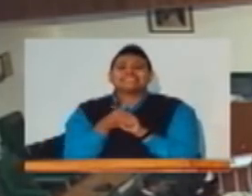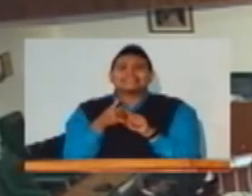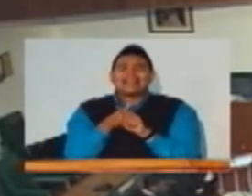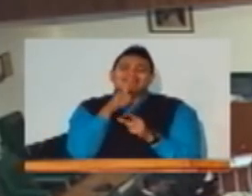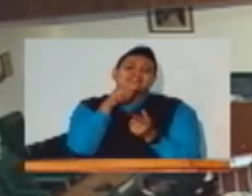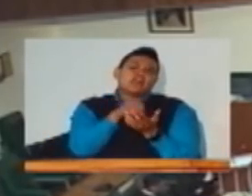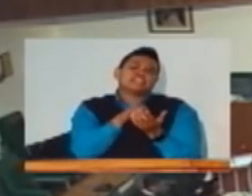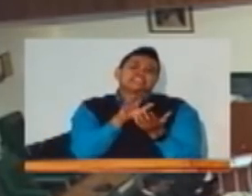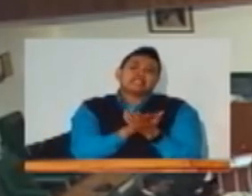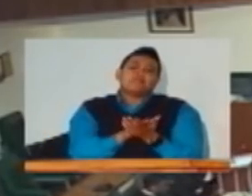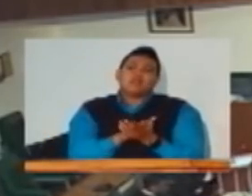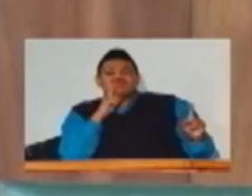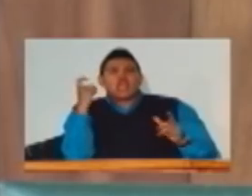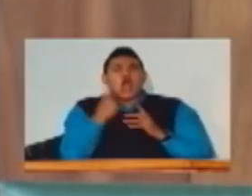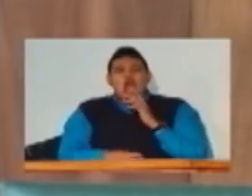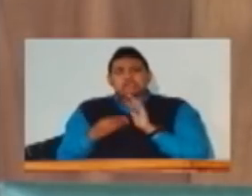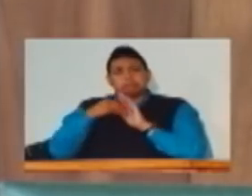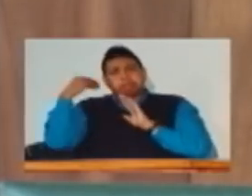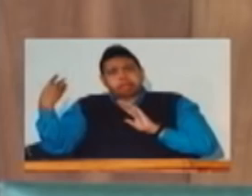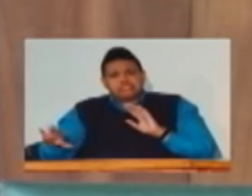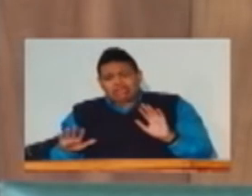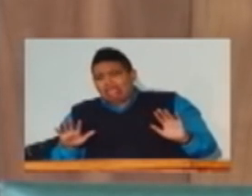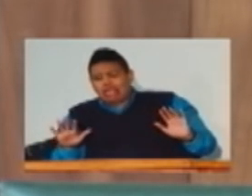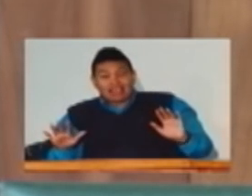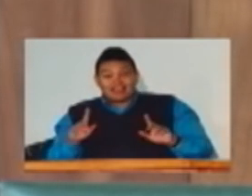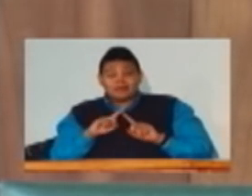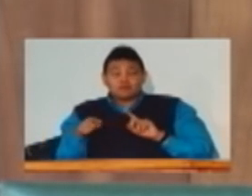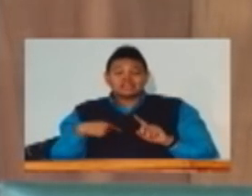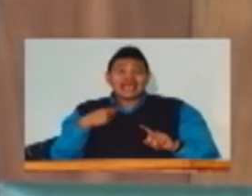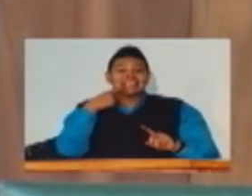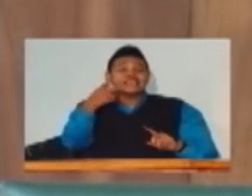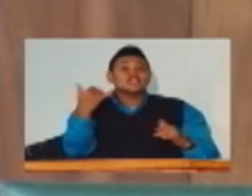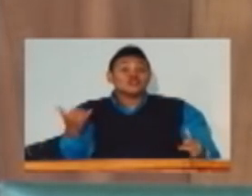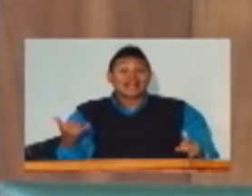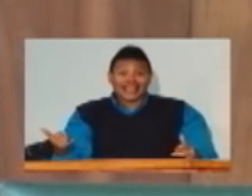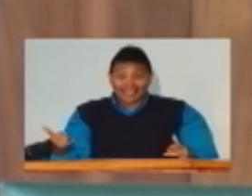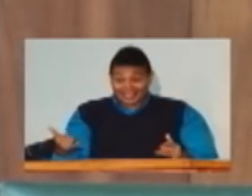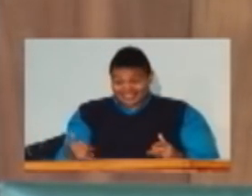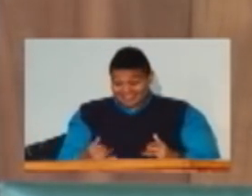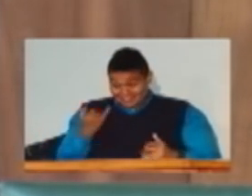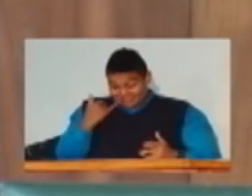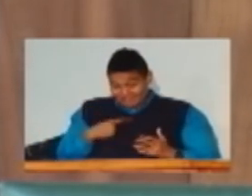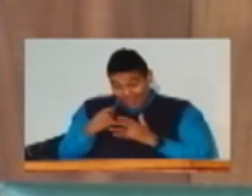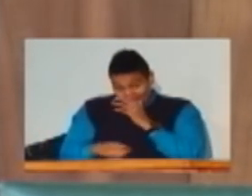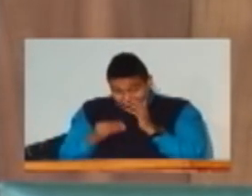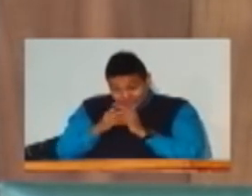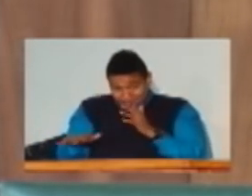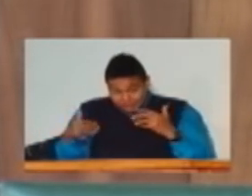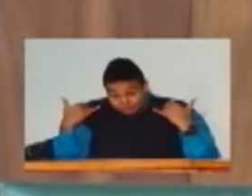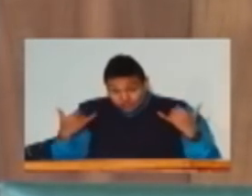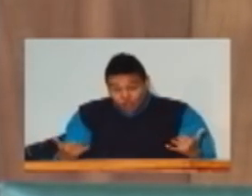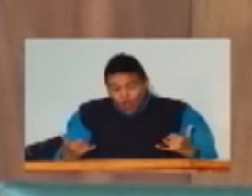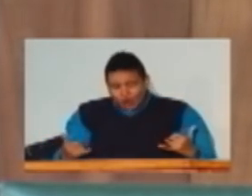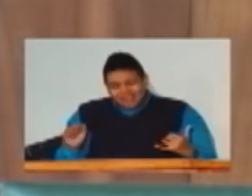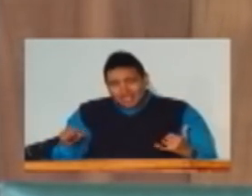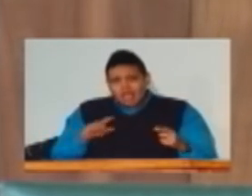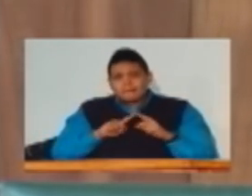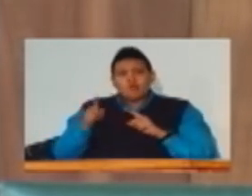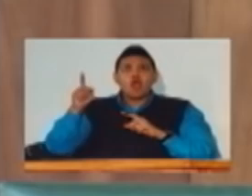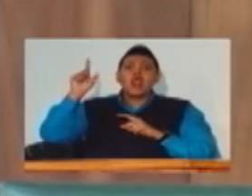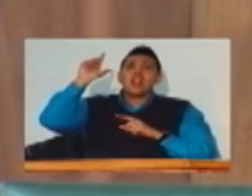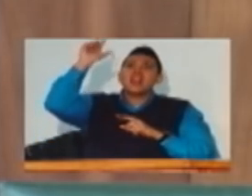is usually based in cost. But I posit today that the long-term cost of not removing these items from our waste stream is far